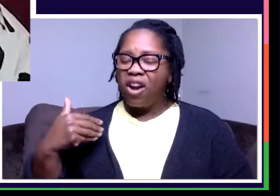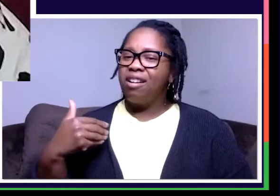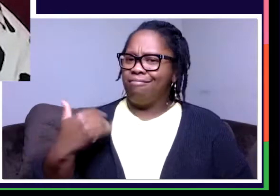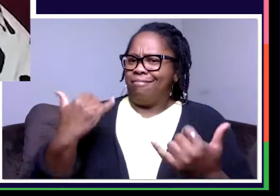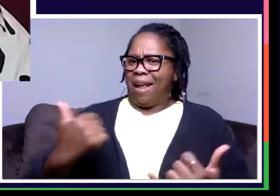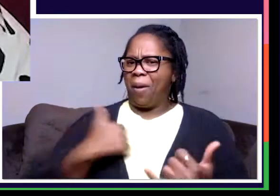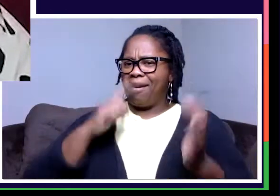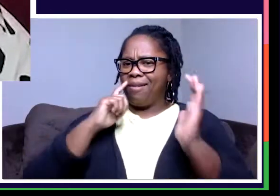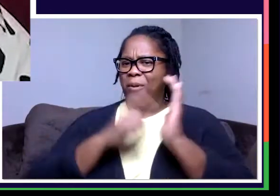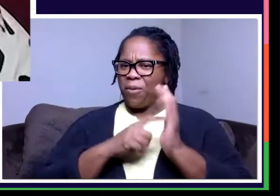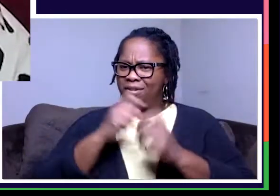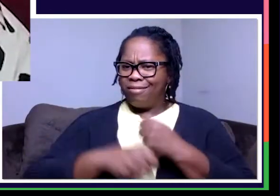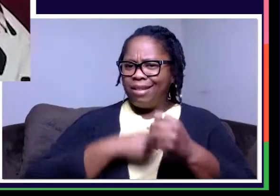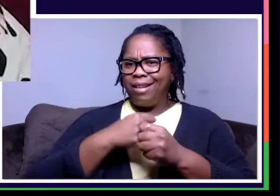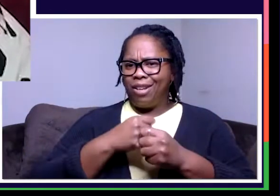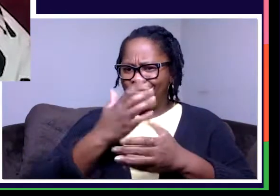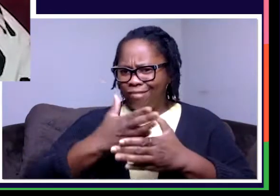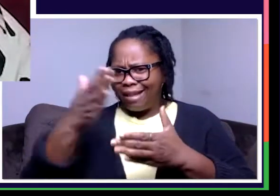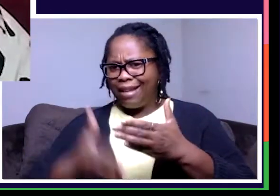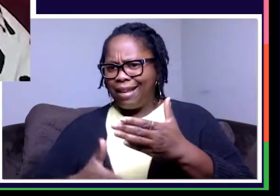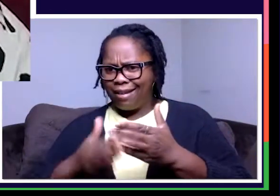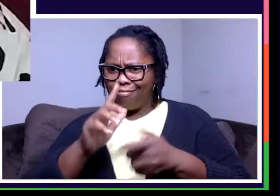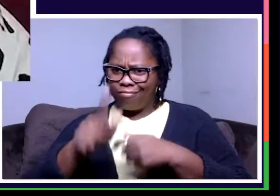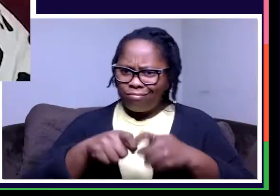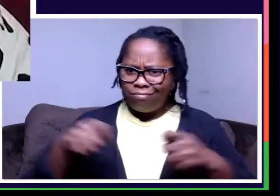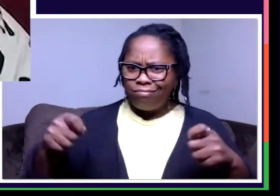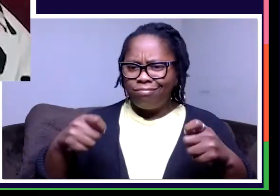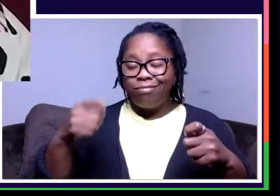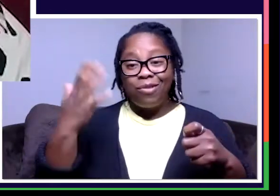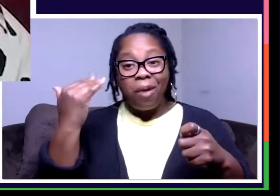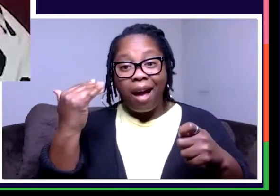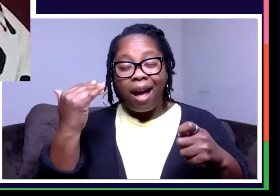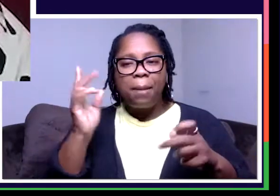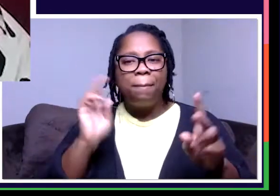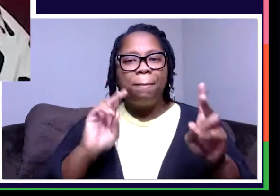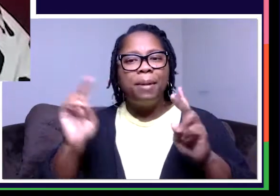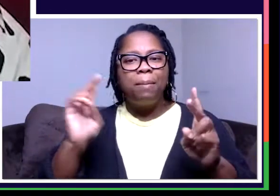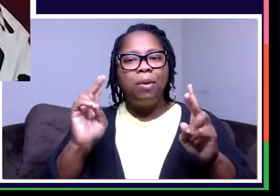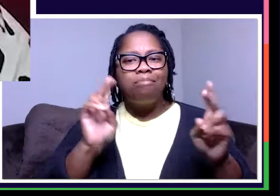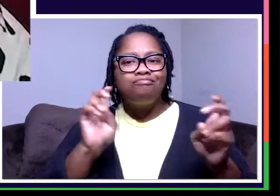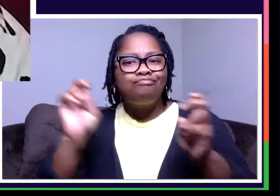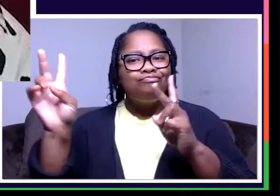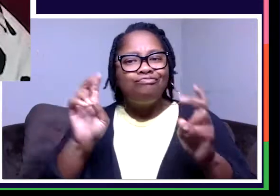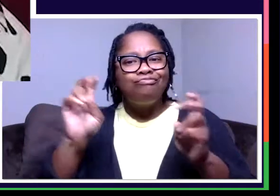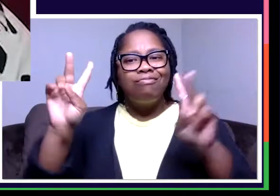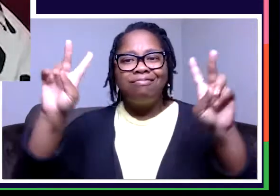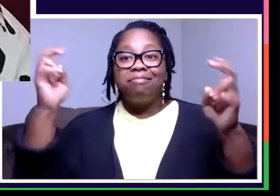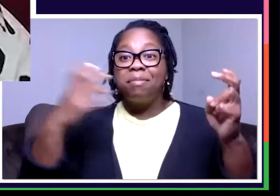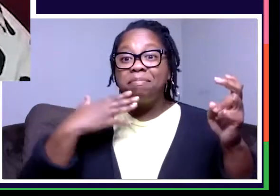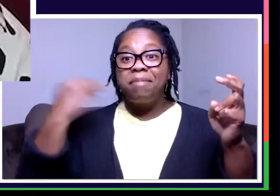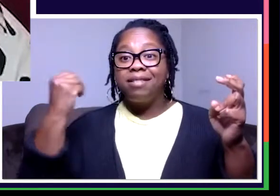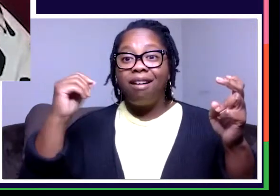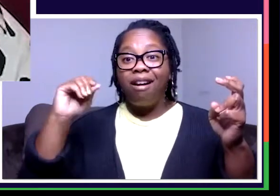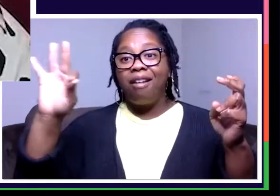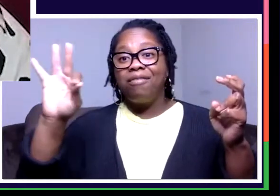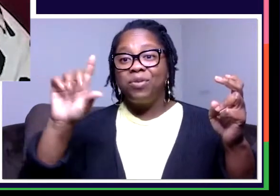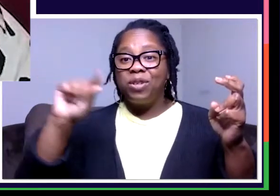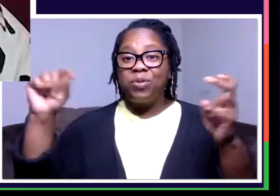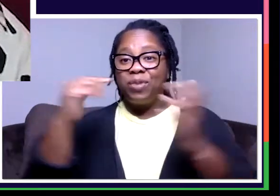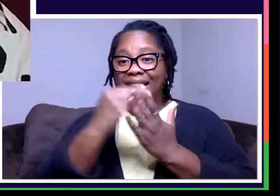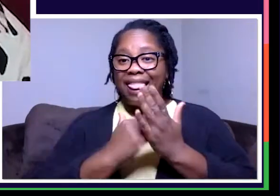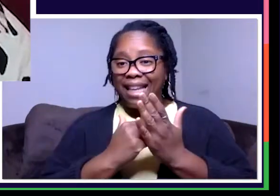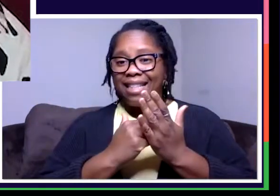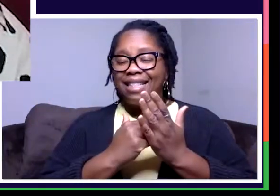I can feel the year coming to a close because people are starting to post their best of 2020